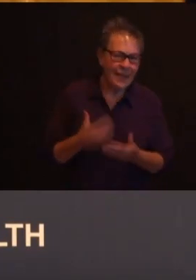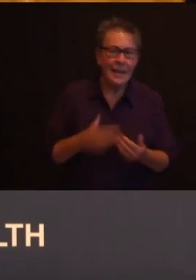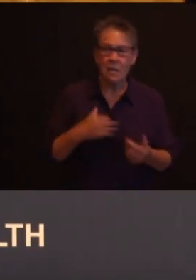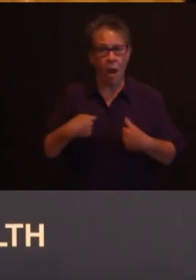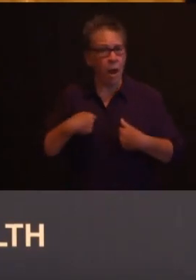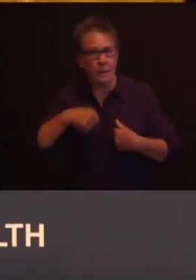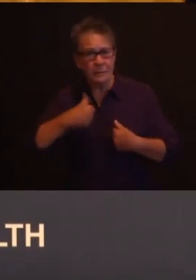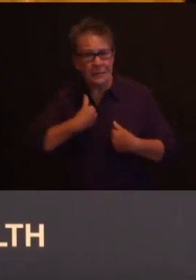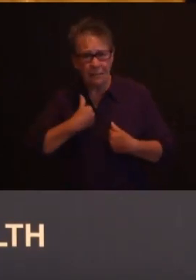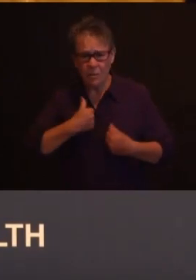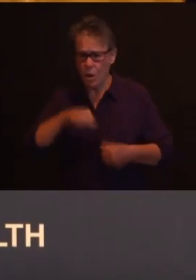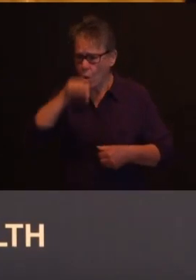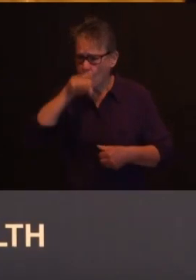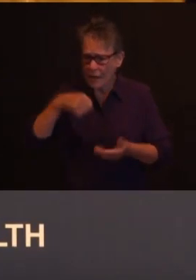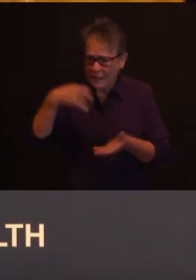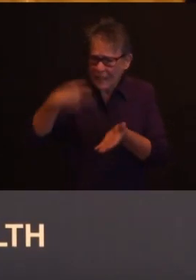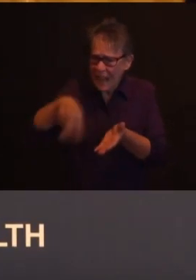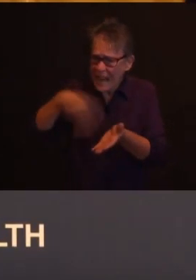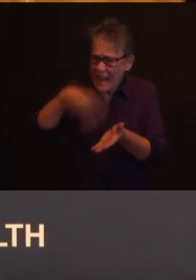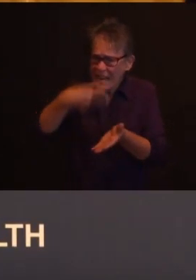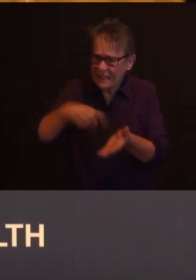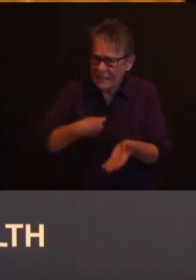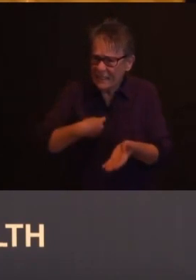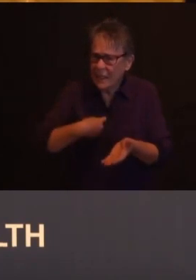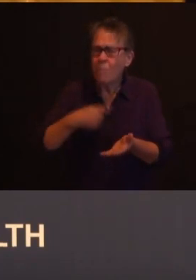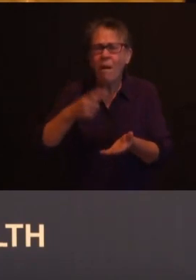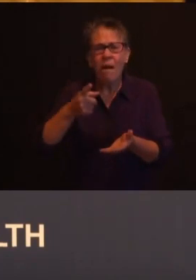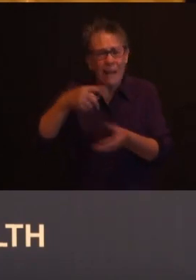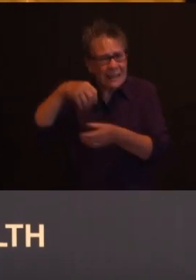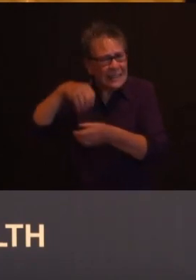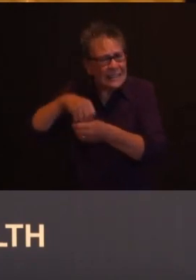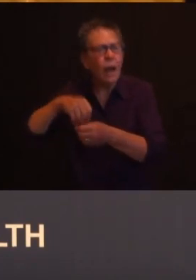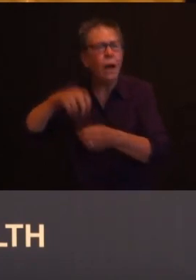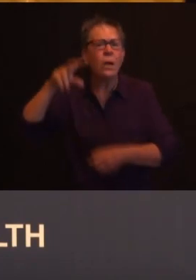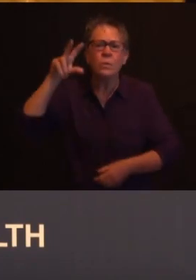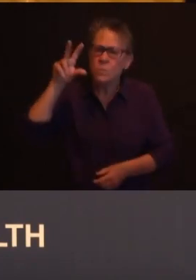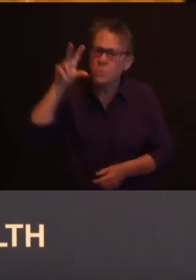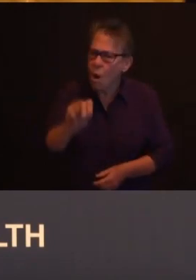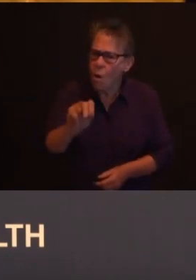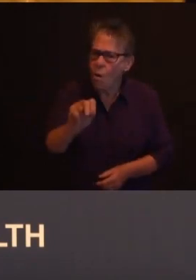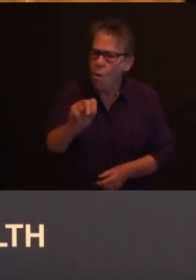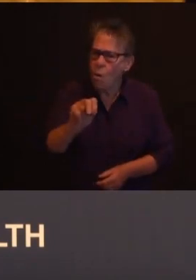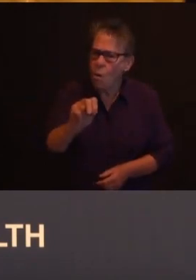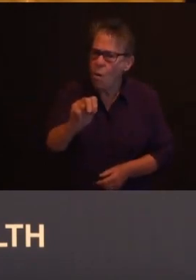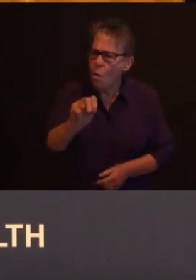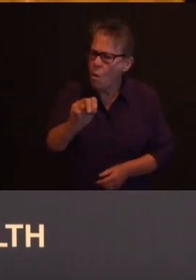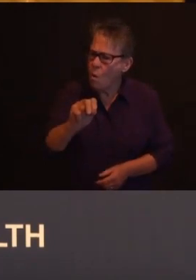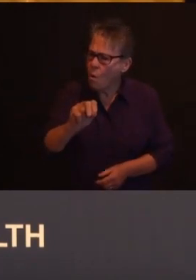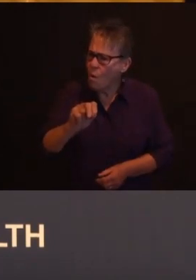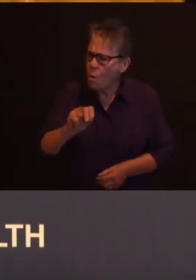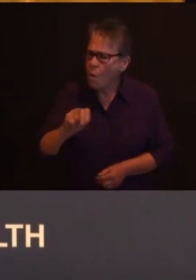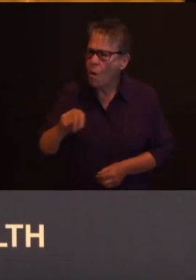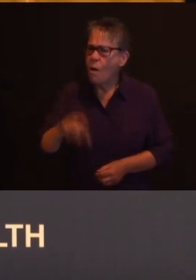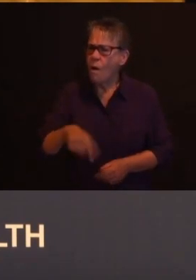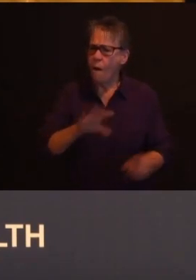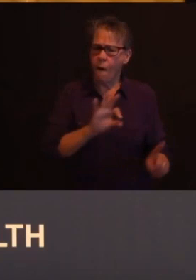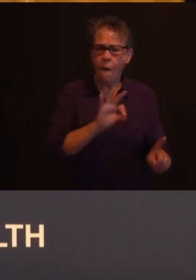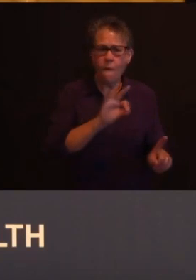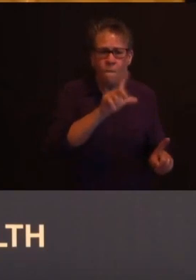can't happen. That's exactly why Arizona and Florida and Texas and other places are exploding, because they